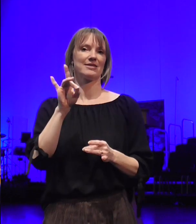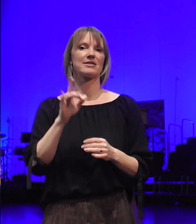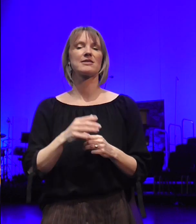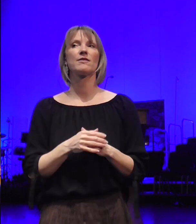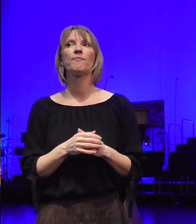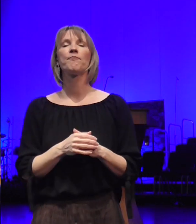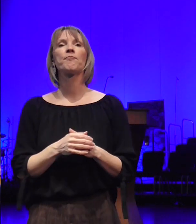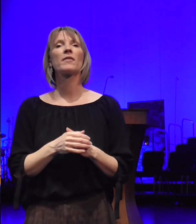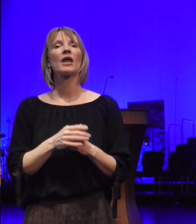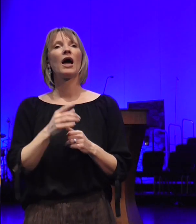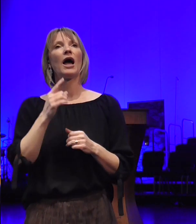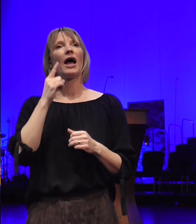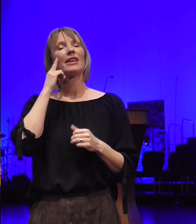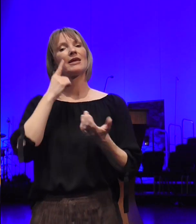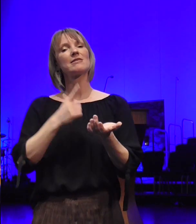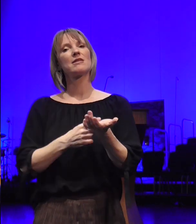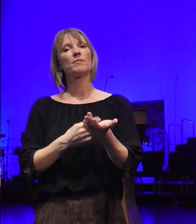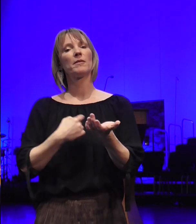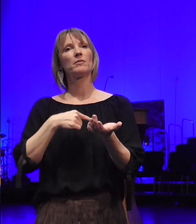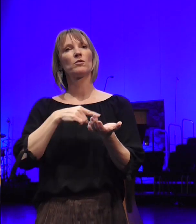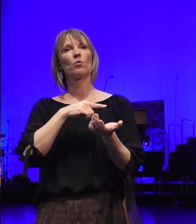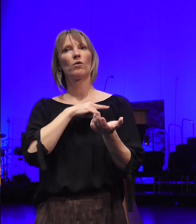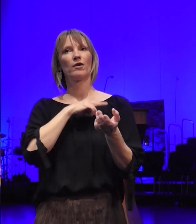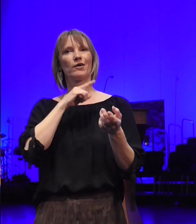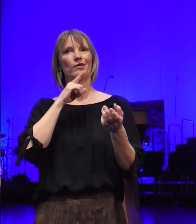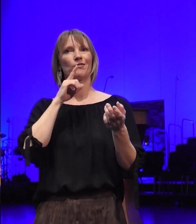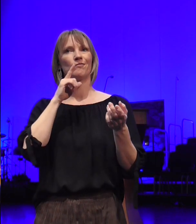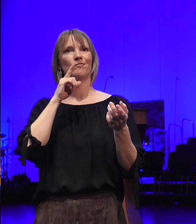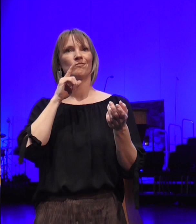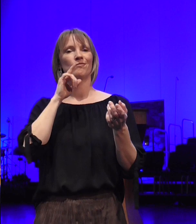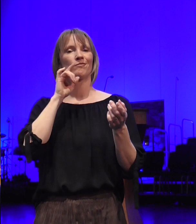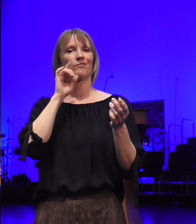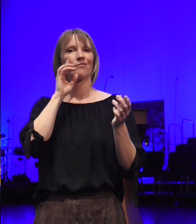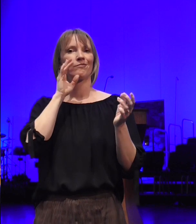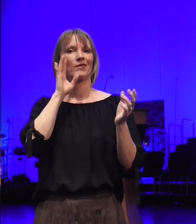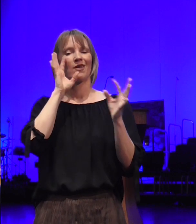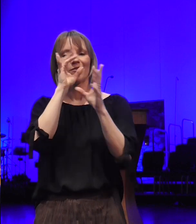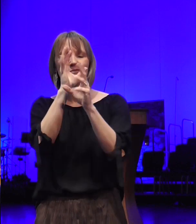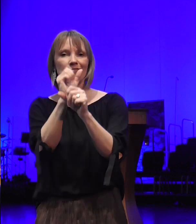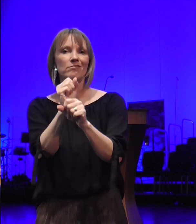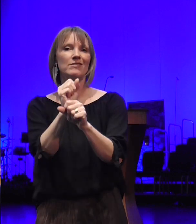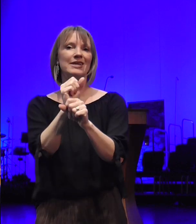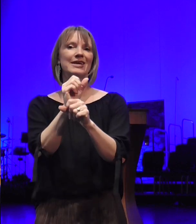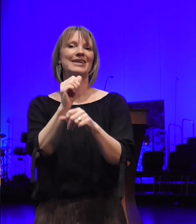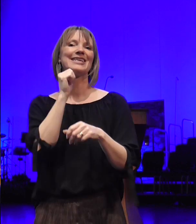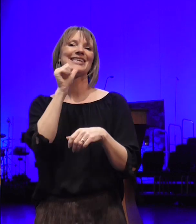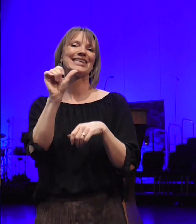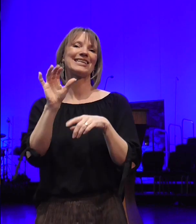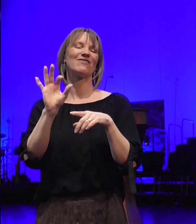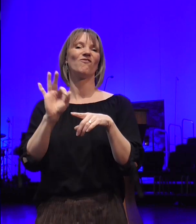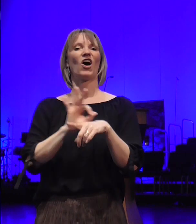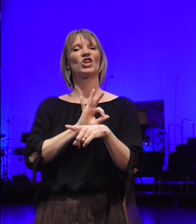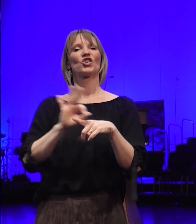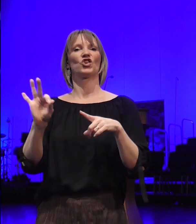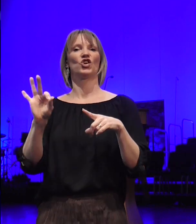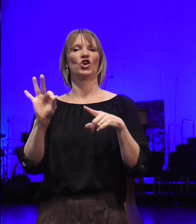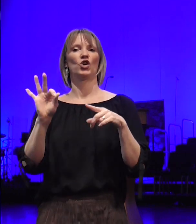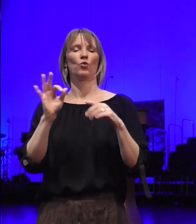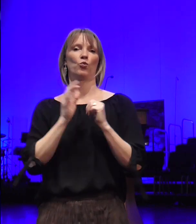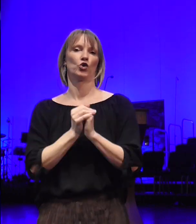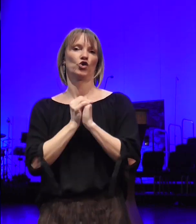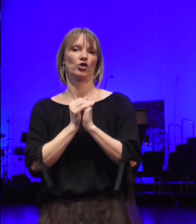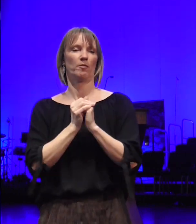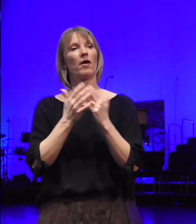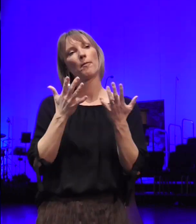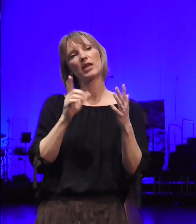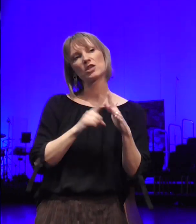think we can get caught up sometimes in some, what I'm calling dysfunctional worship today. So I want to